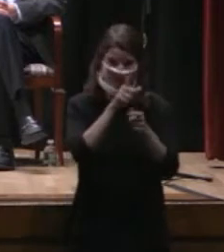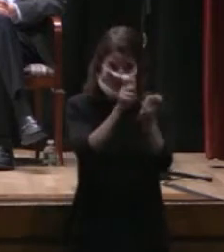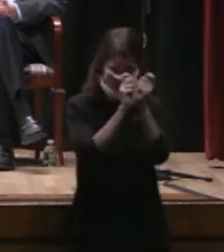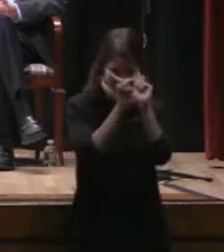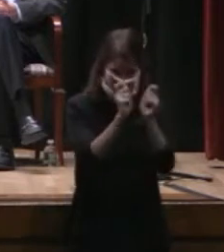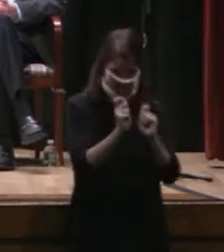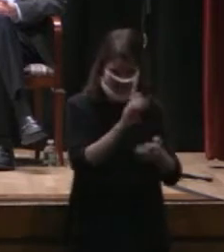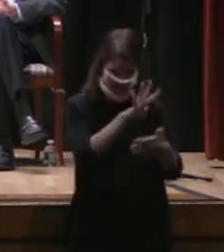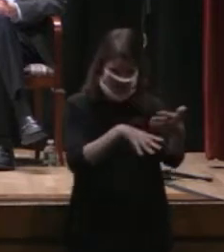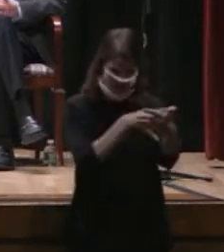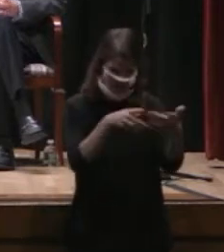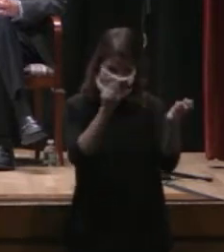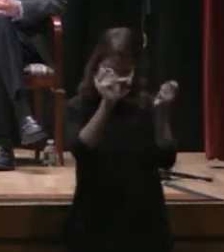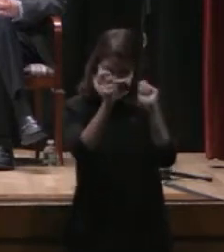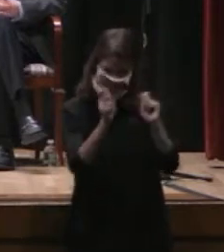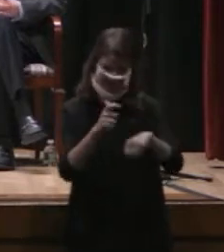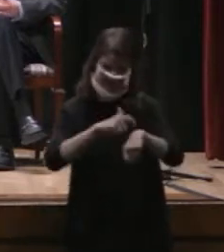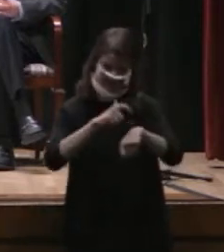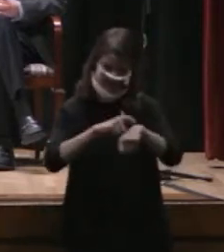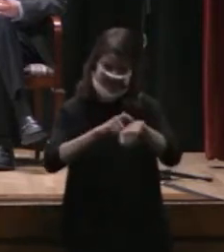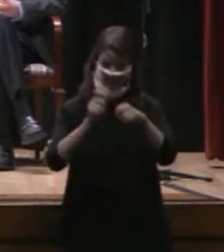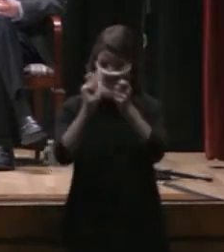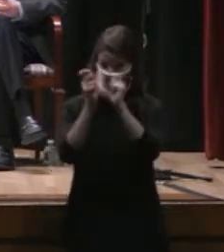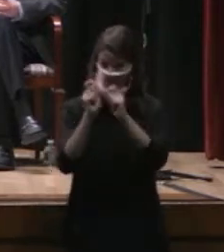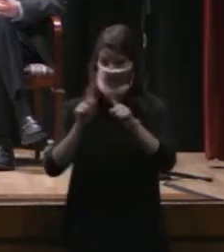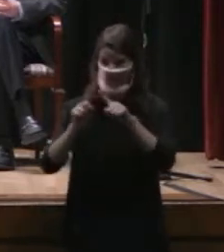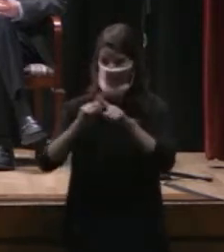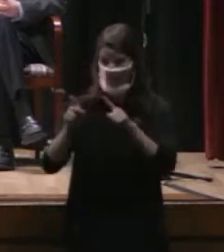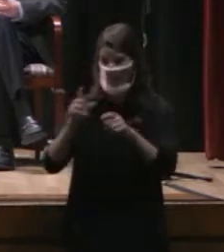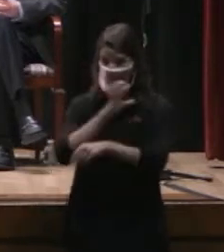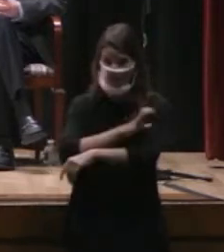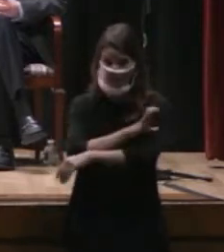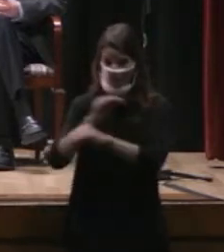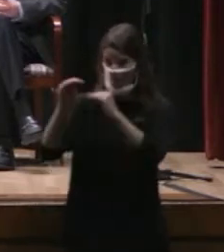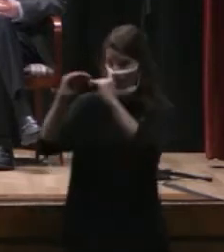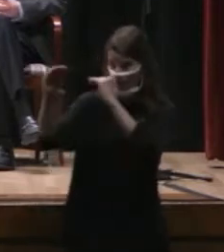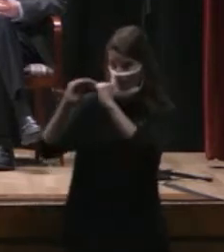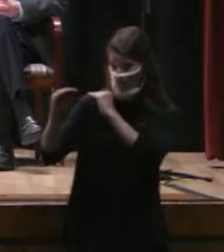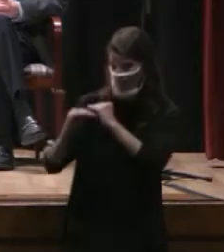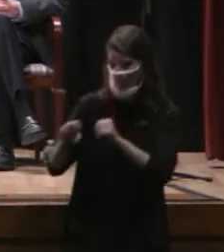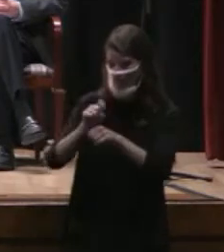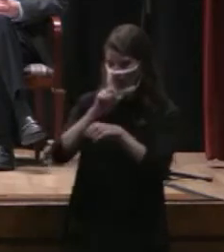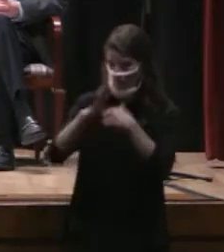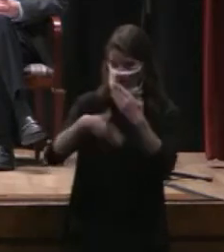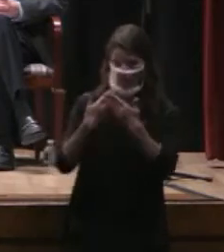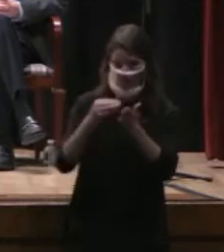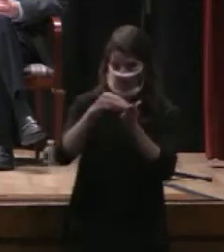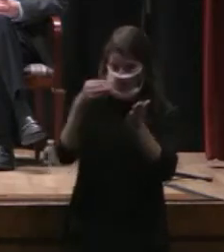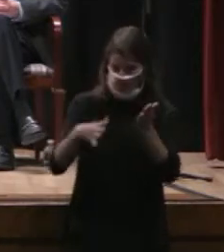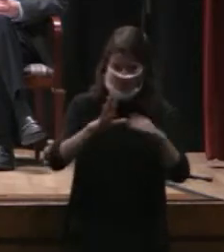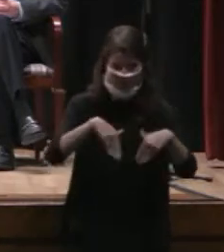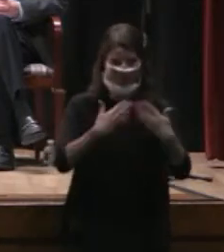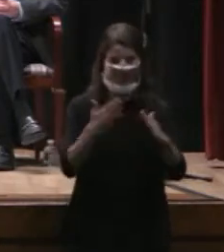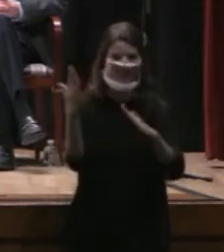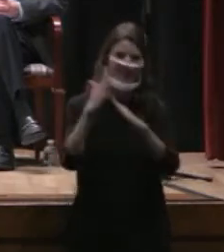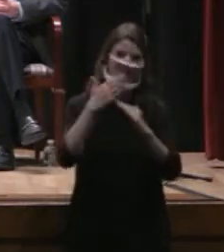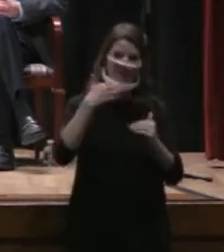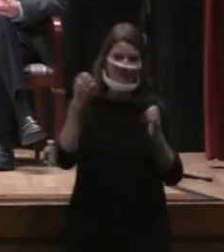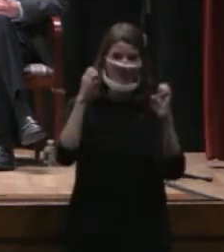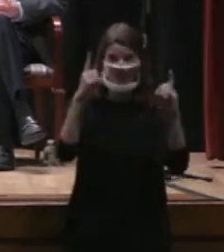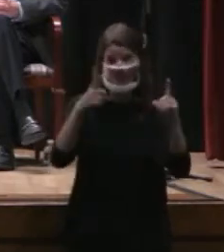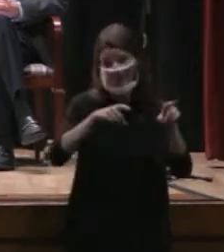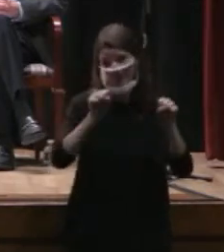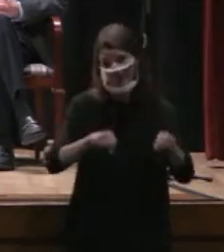schedules, alter times, alter clinical units, making sure that our students were provided the best education